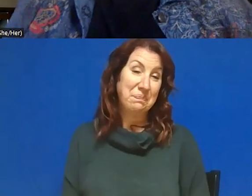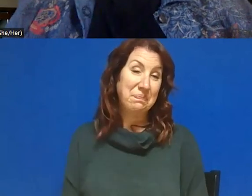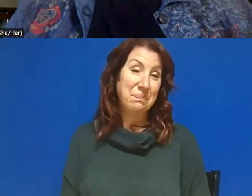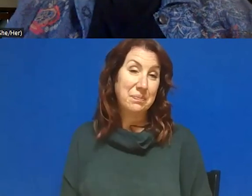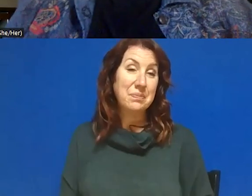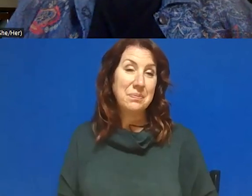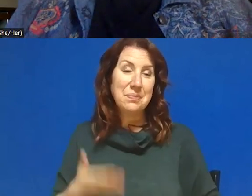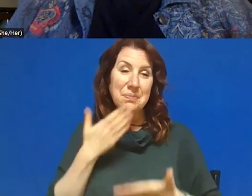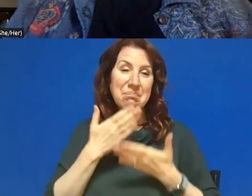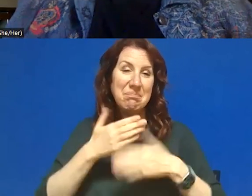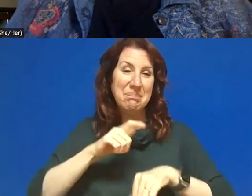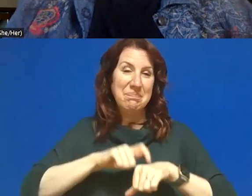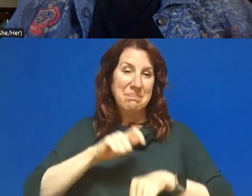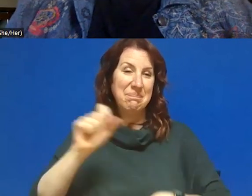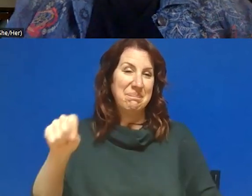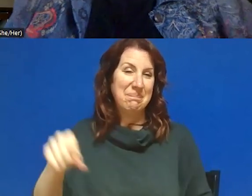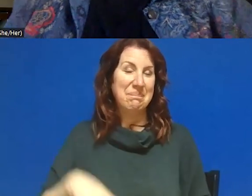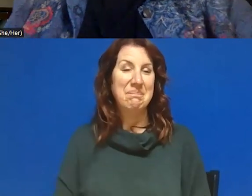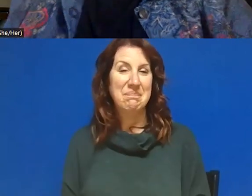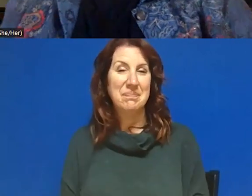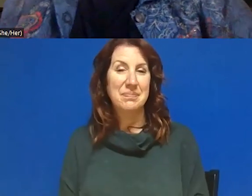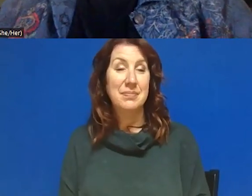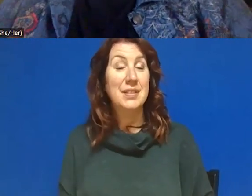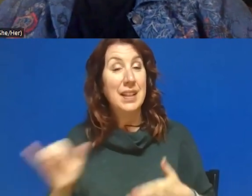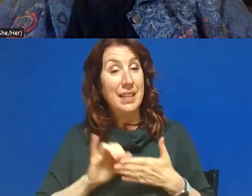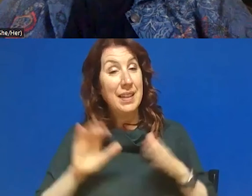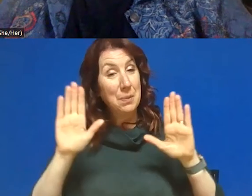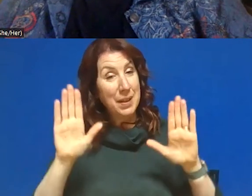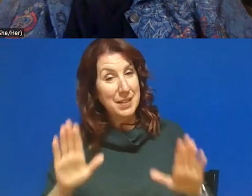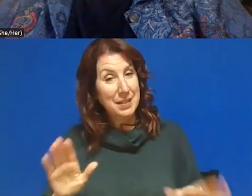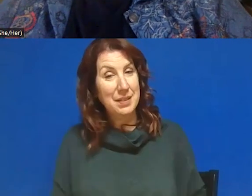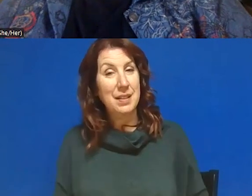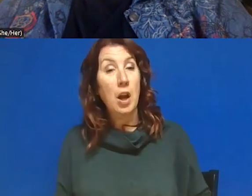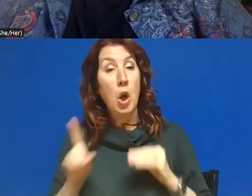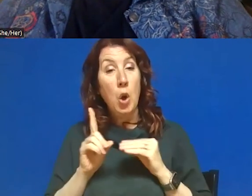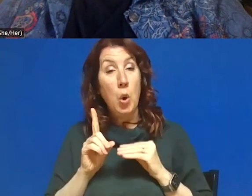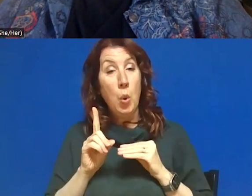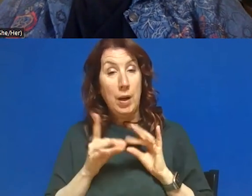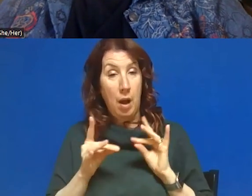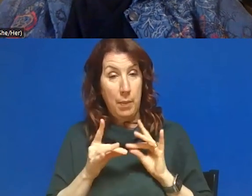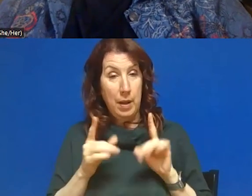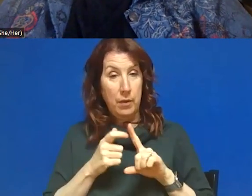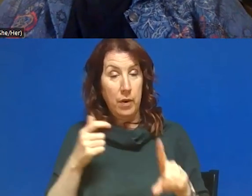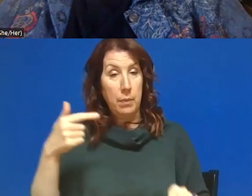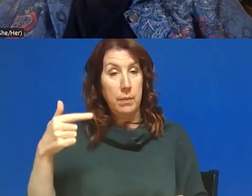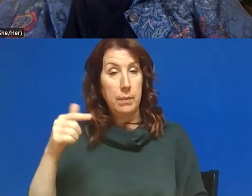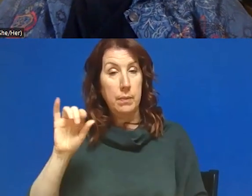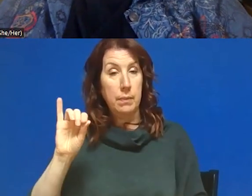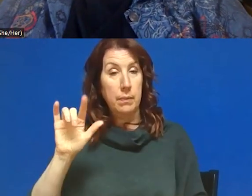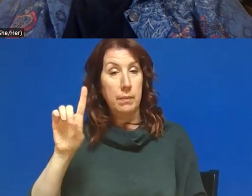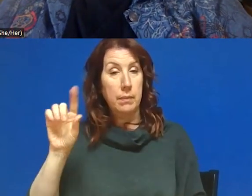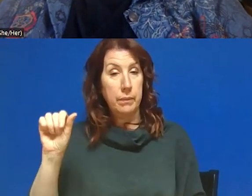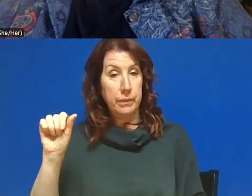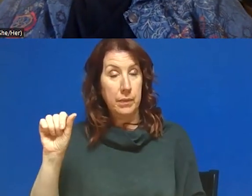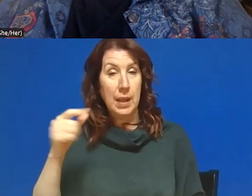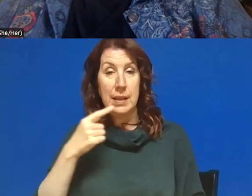I had a really great time. I really enjoyed myself. That's amazing. Yeah. I have one comment in here from Gilda. It says,